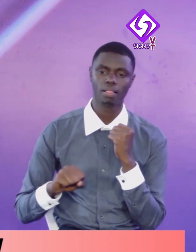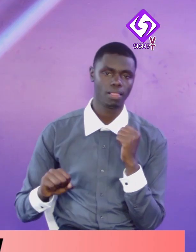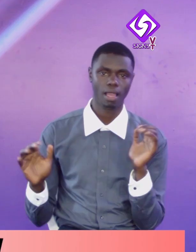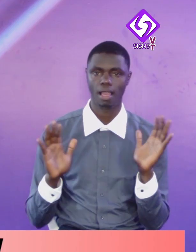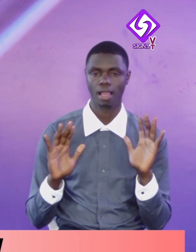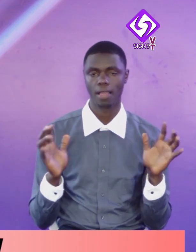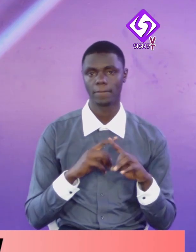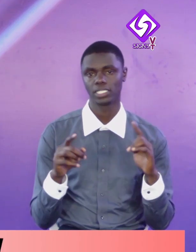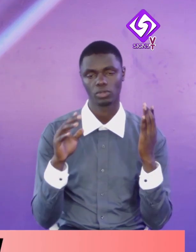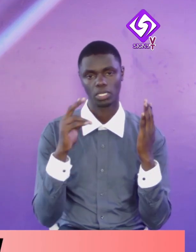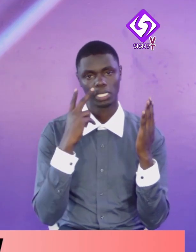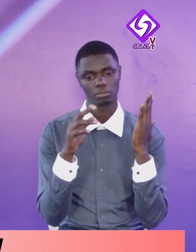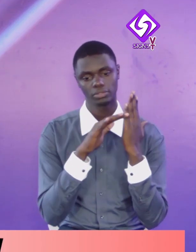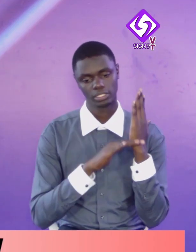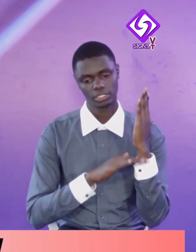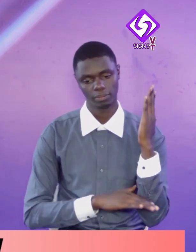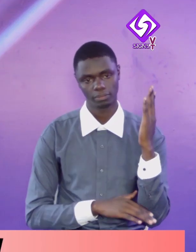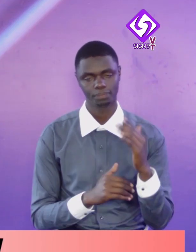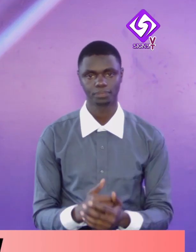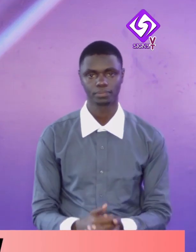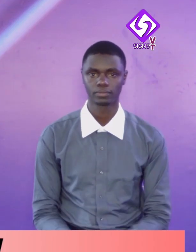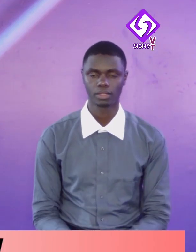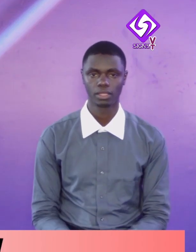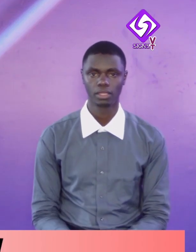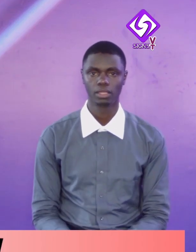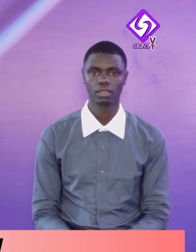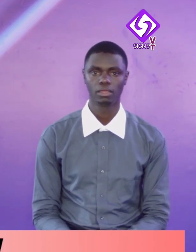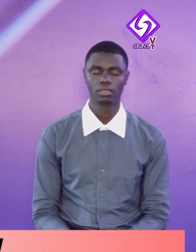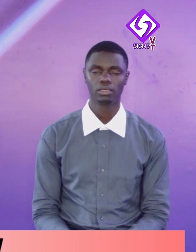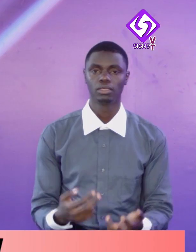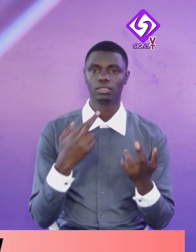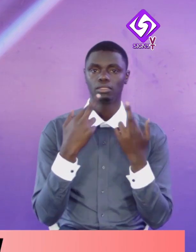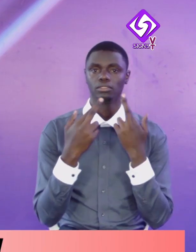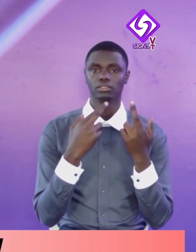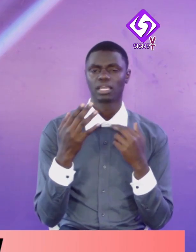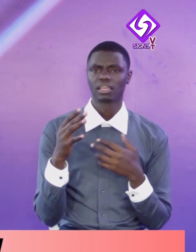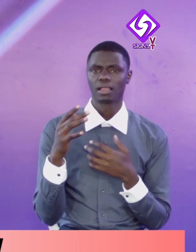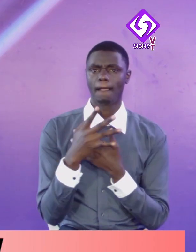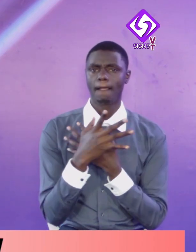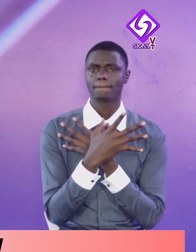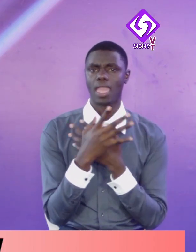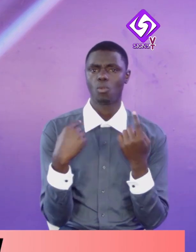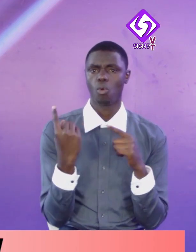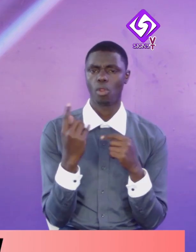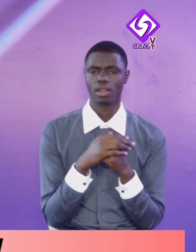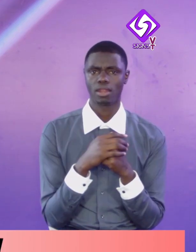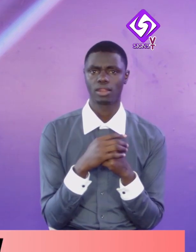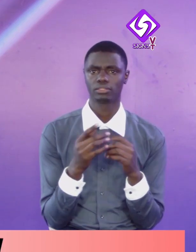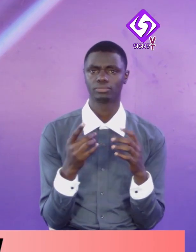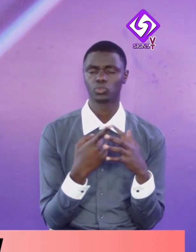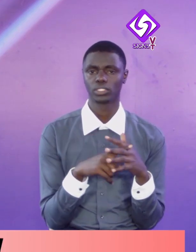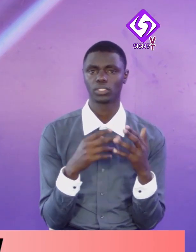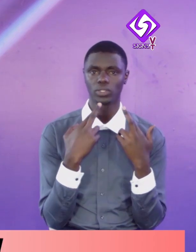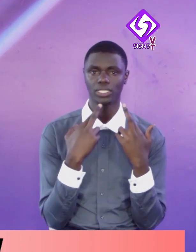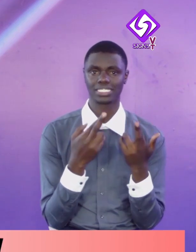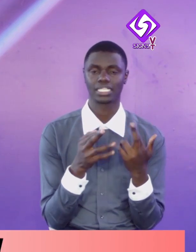but you can just tell us the results. Bayern, I think they won. Yeah, let's start with the result.